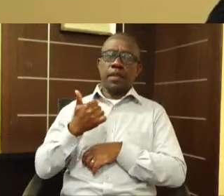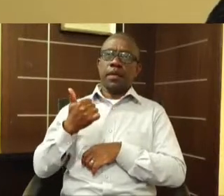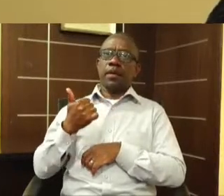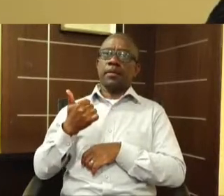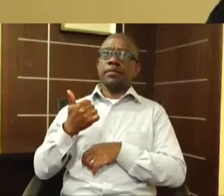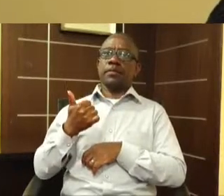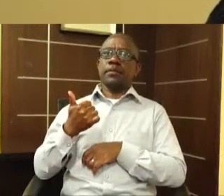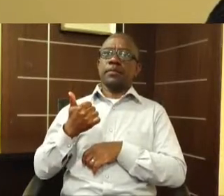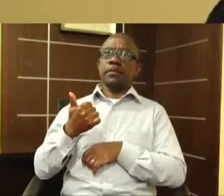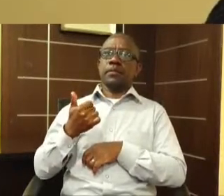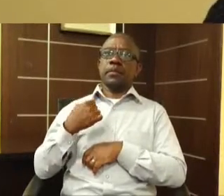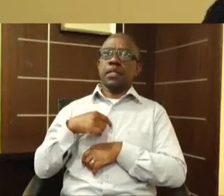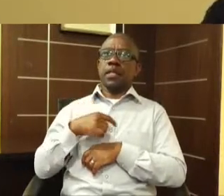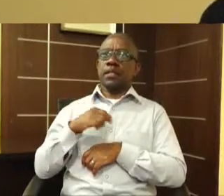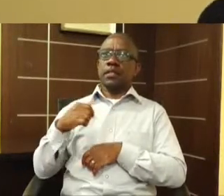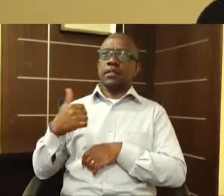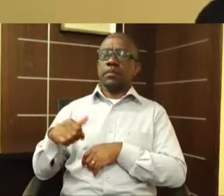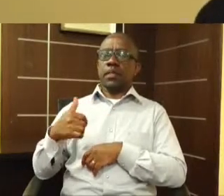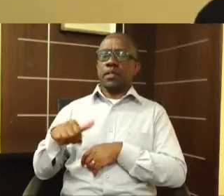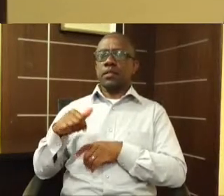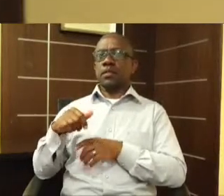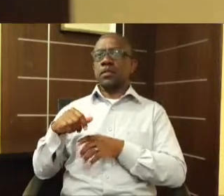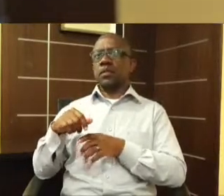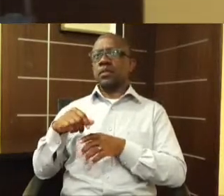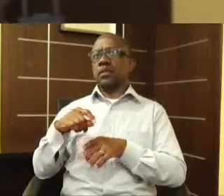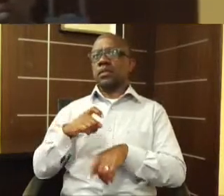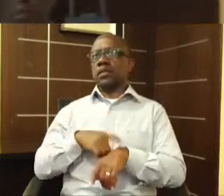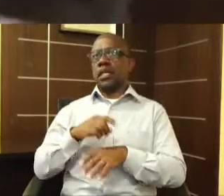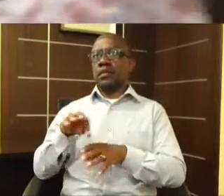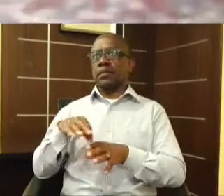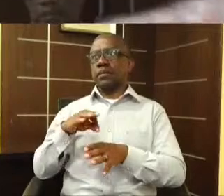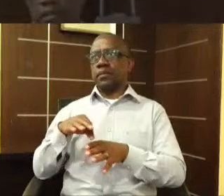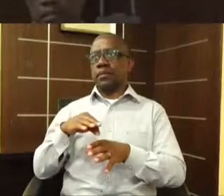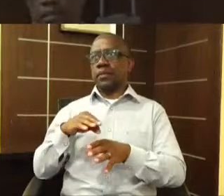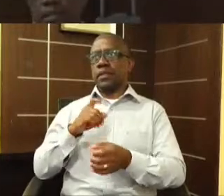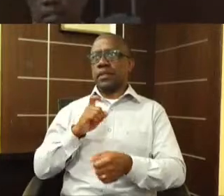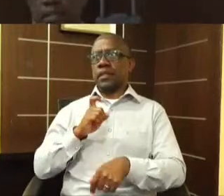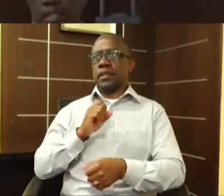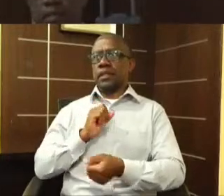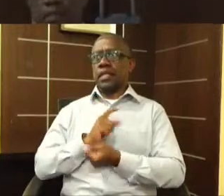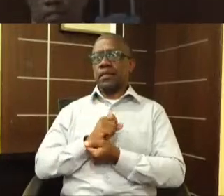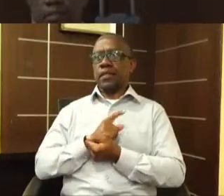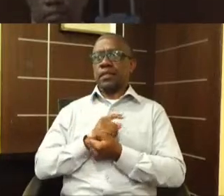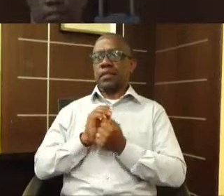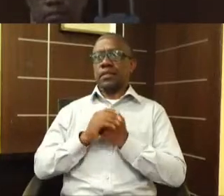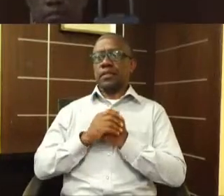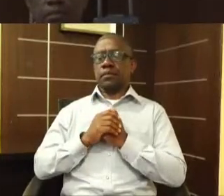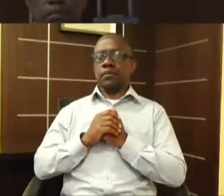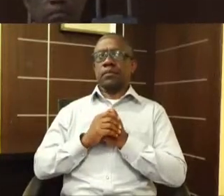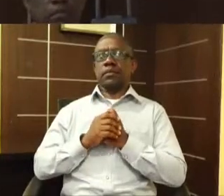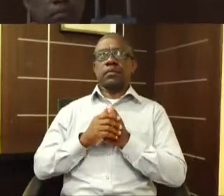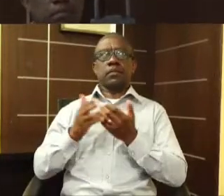the things we took at tea, at 10, at 11. Yes, so karibu.